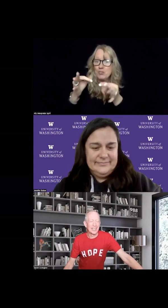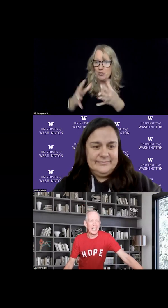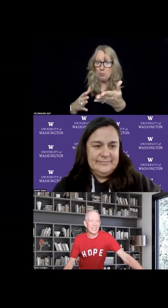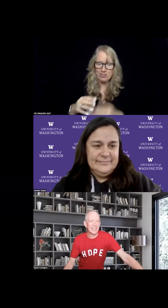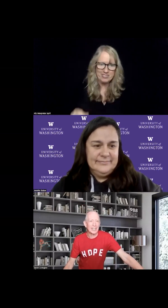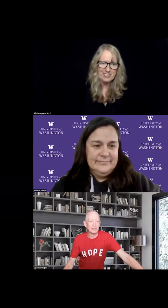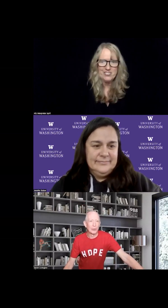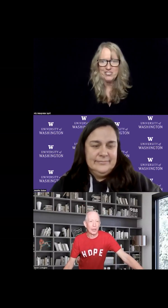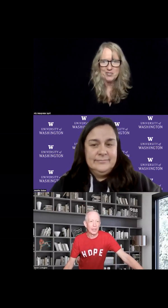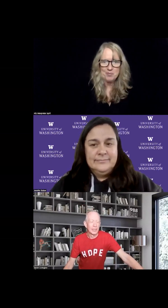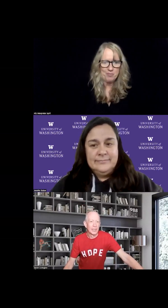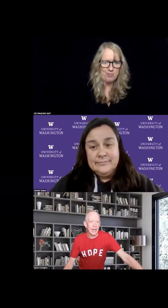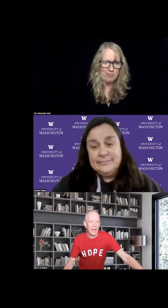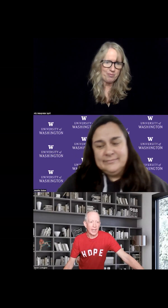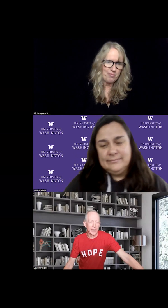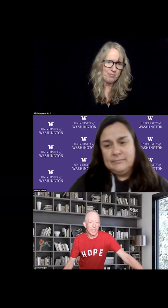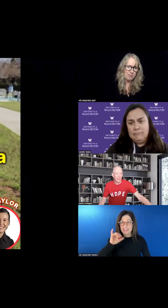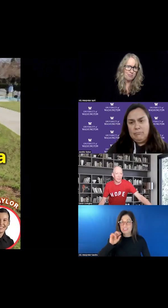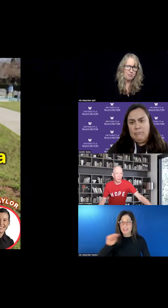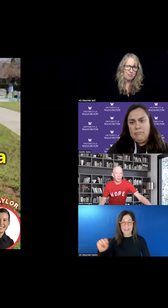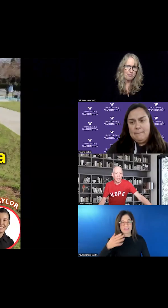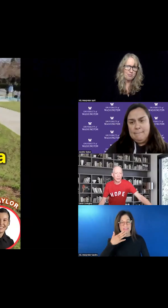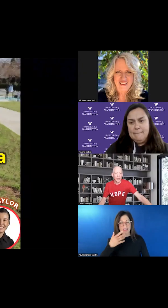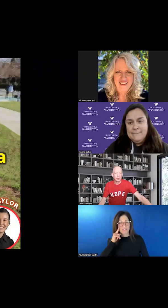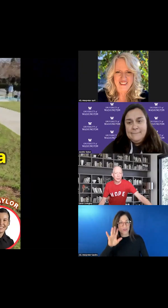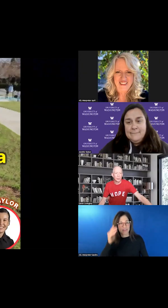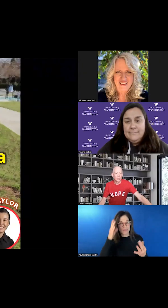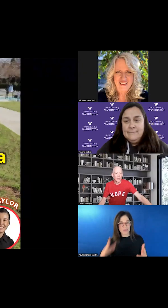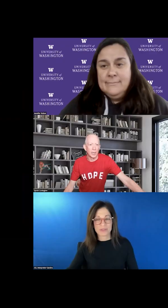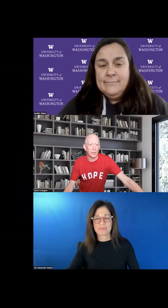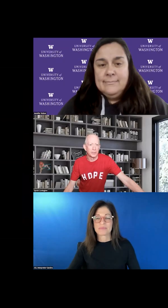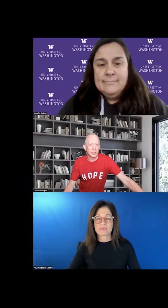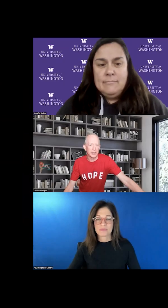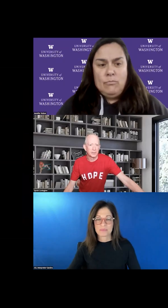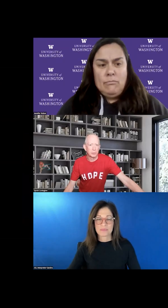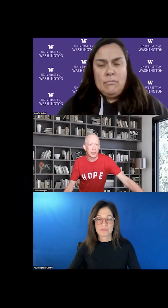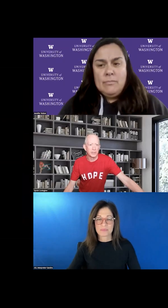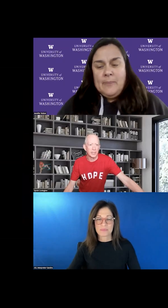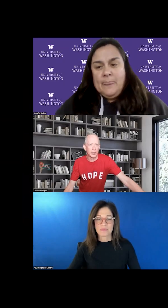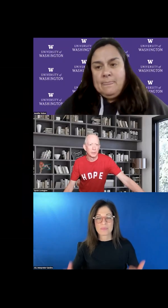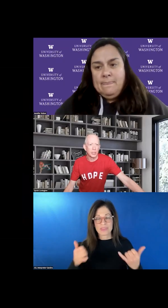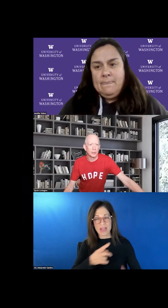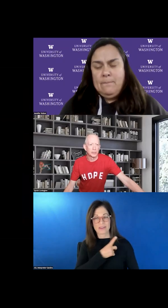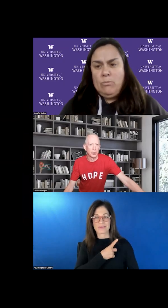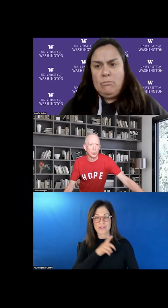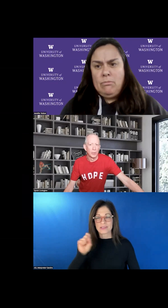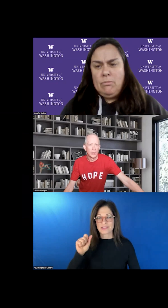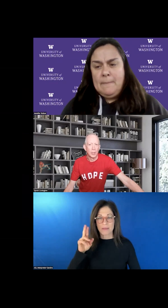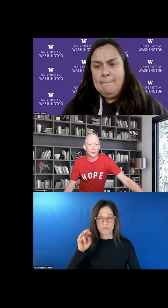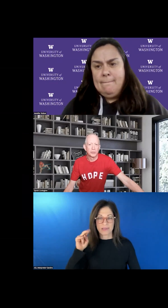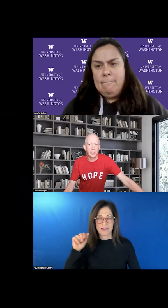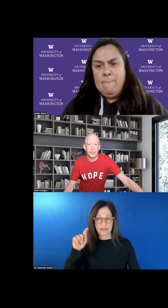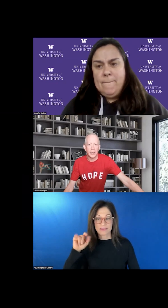appreciate laying the case for. And we'll now go to Detective Sabrina Taylor, who is also